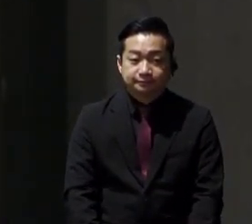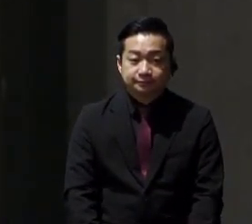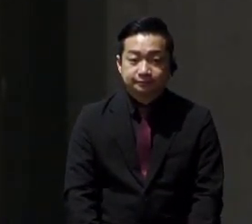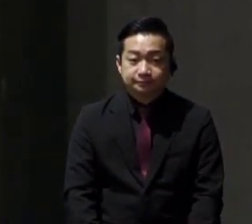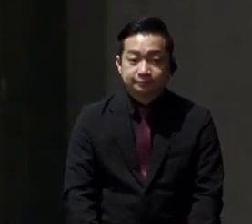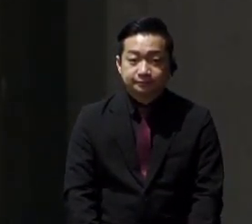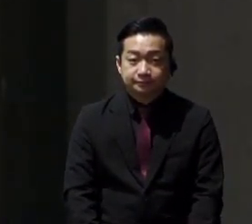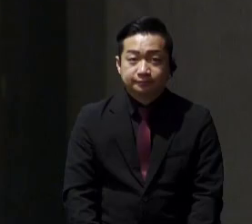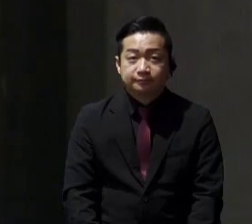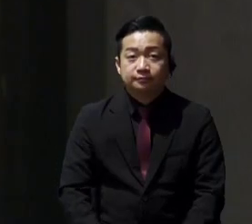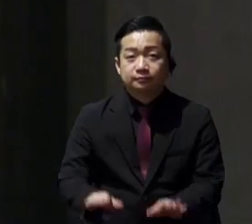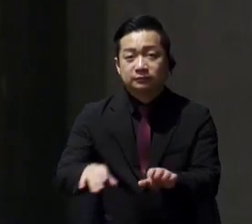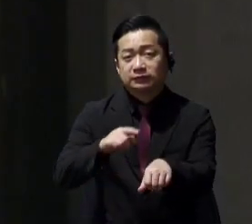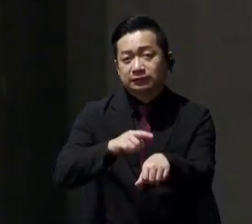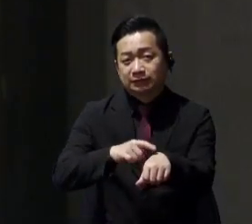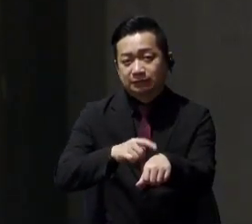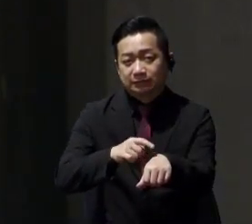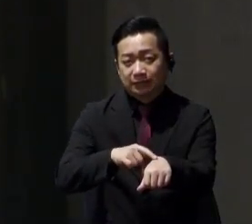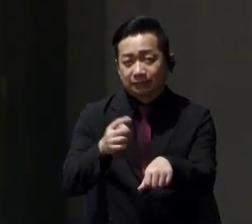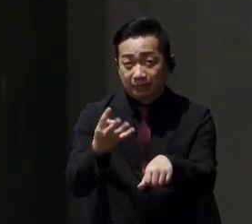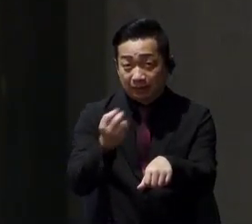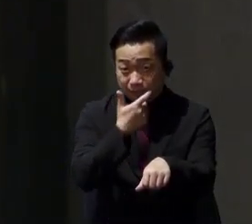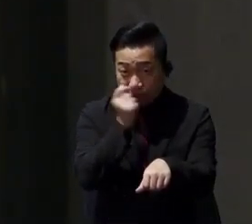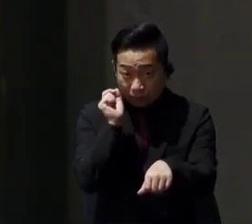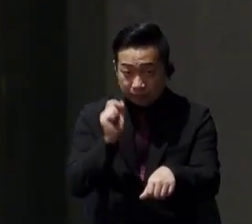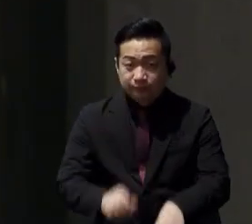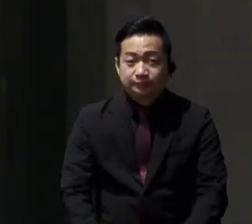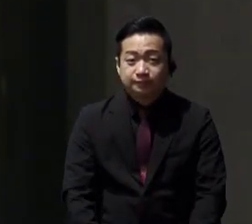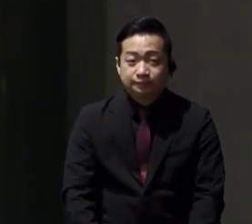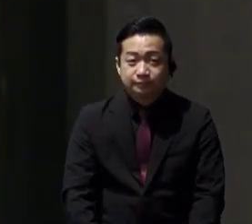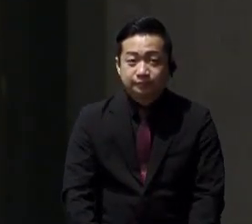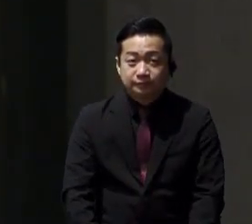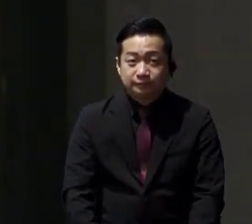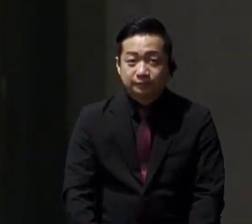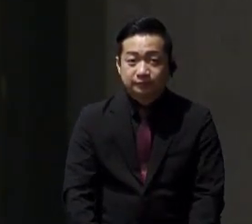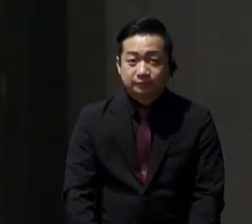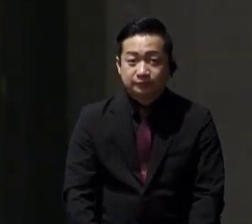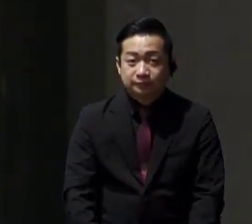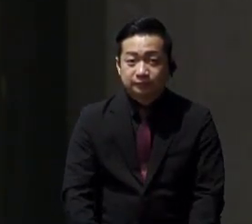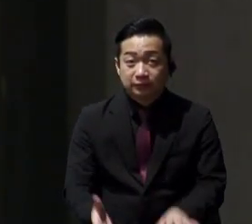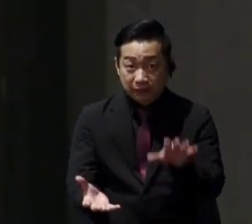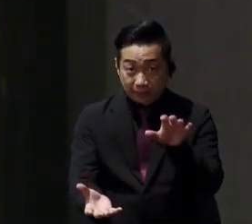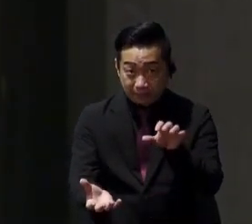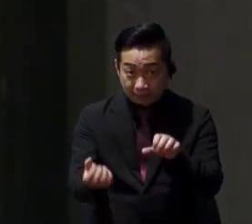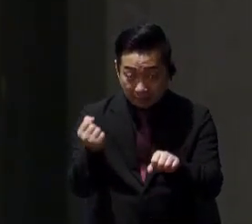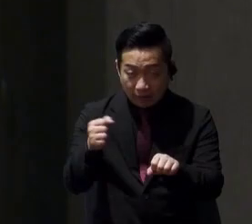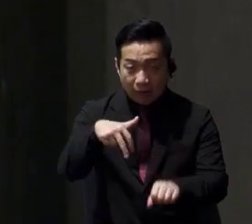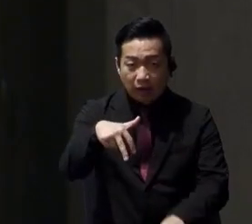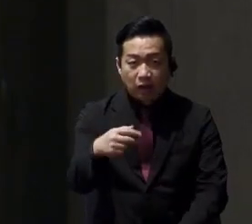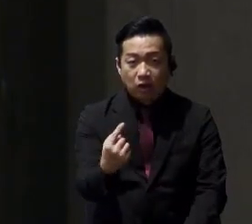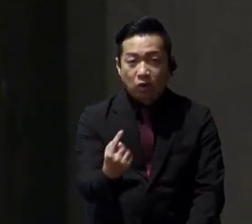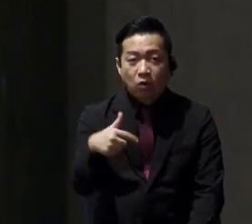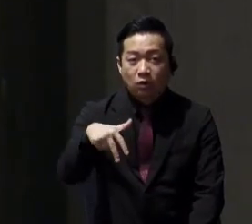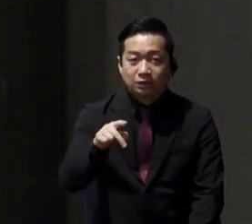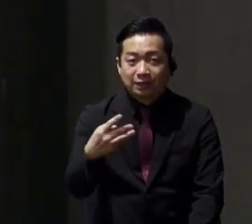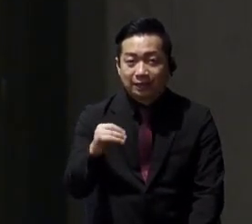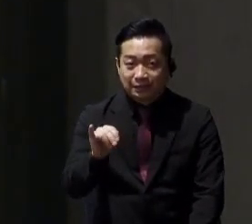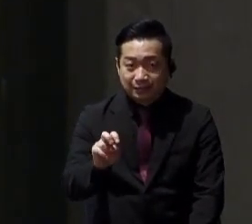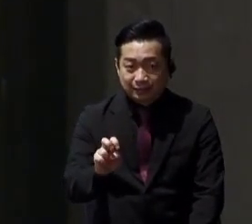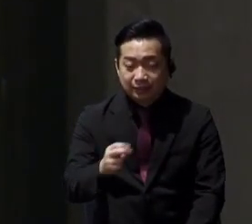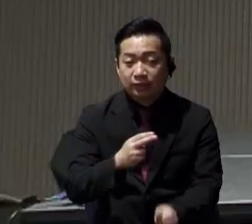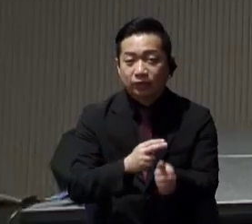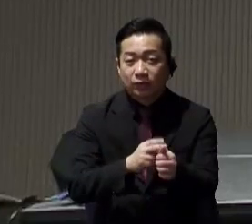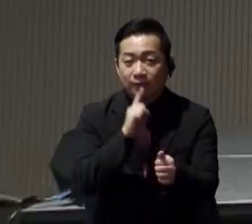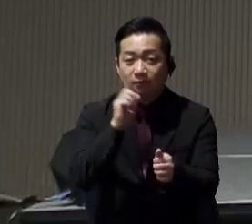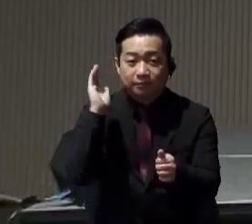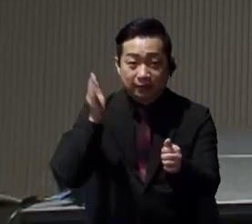so the Professor Jelim Jo, could you talk on the brief summary